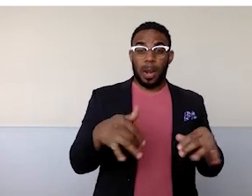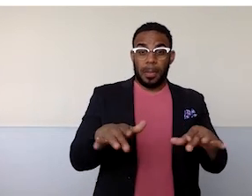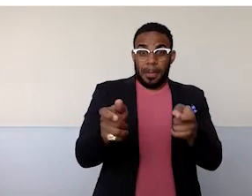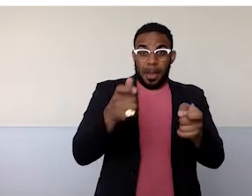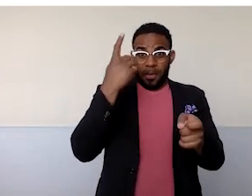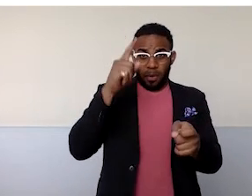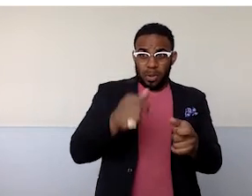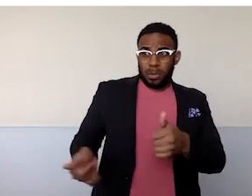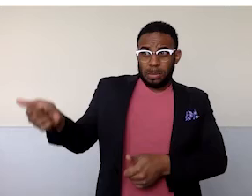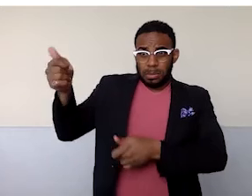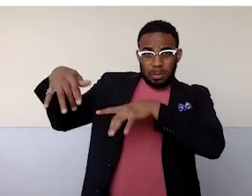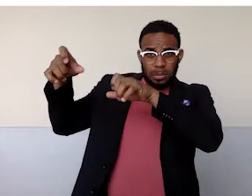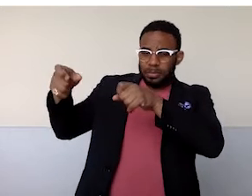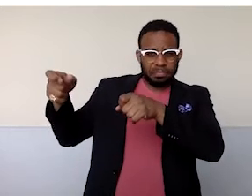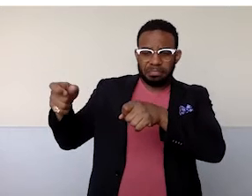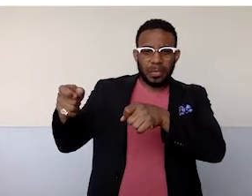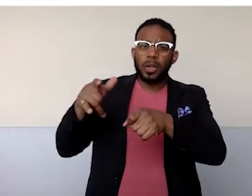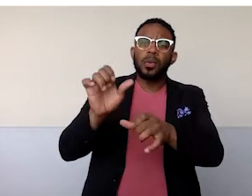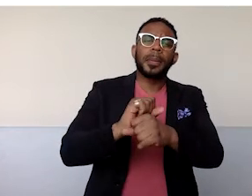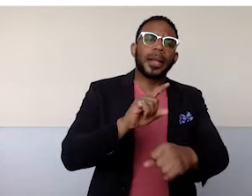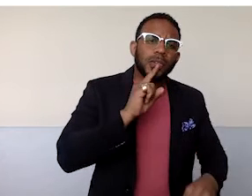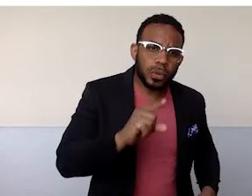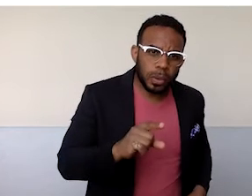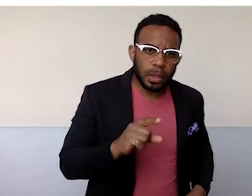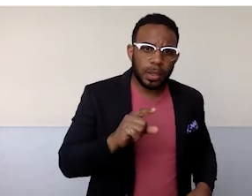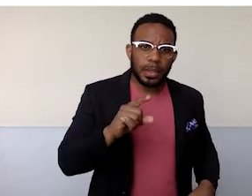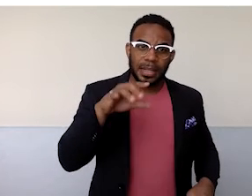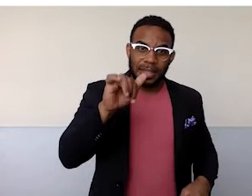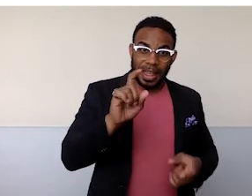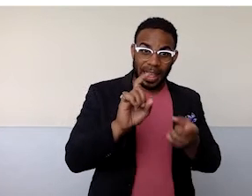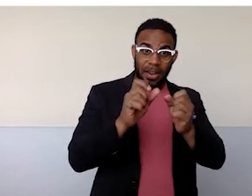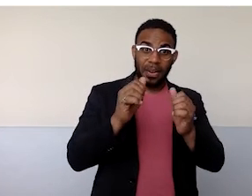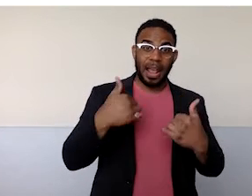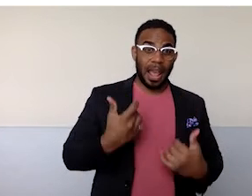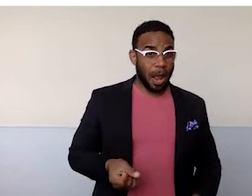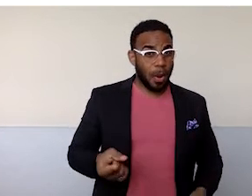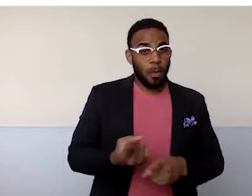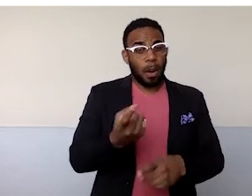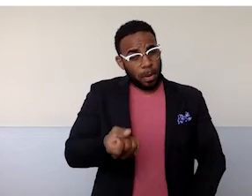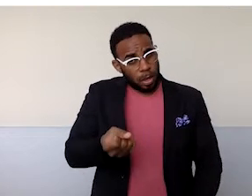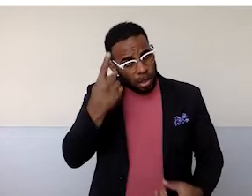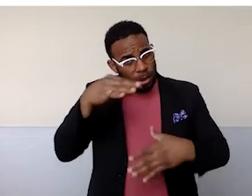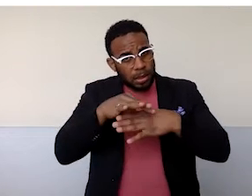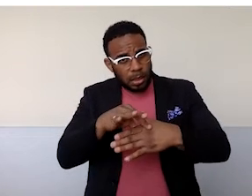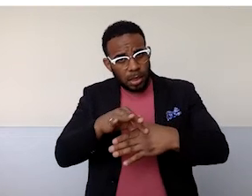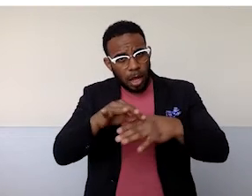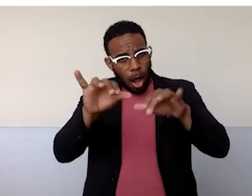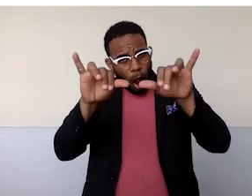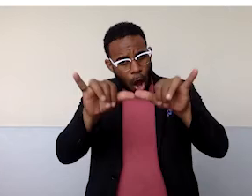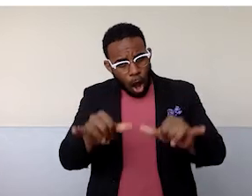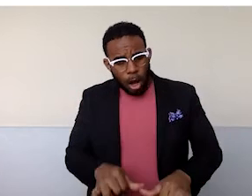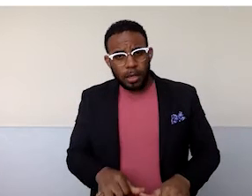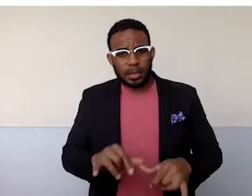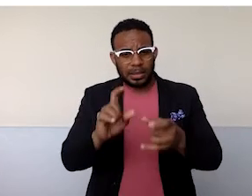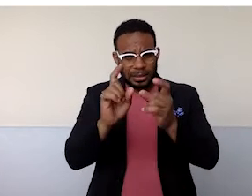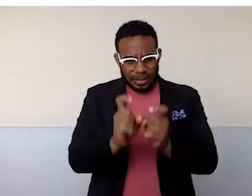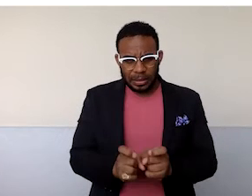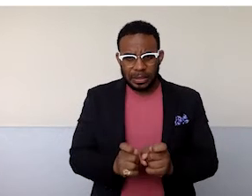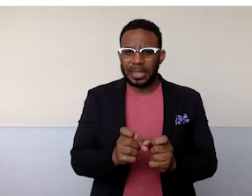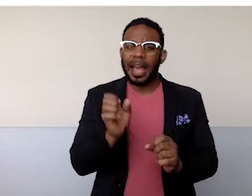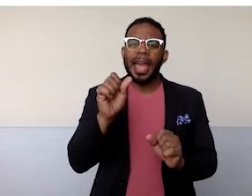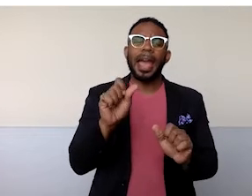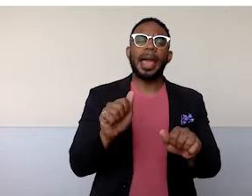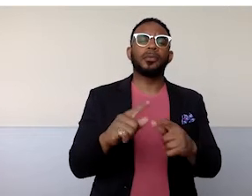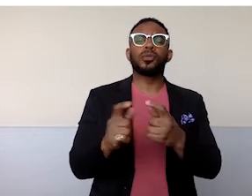you. And of course, you want to ensure that headless CMS has a proper content architecture such that it's able